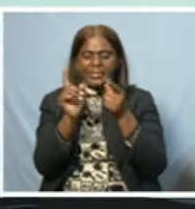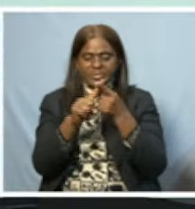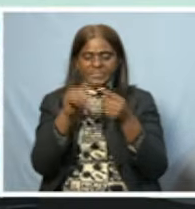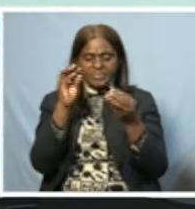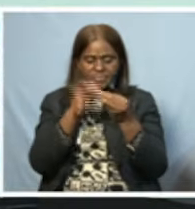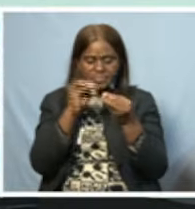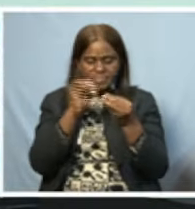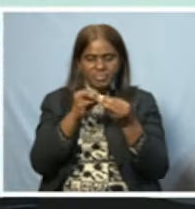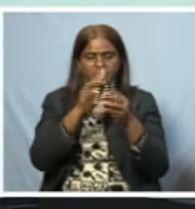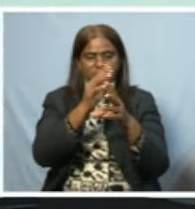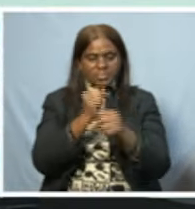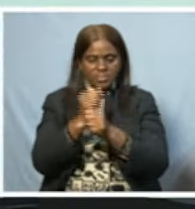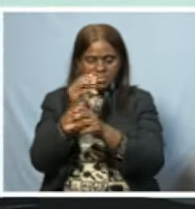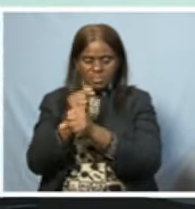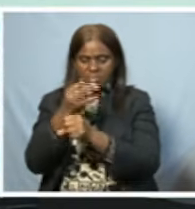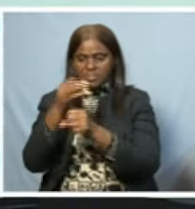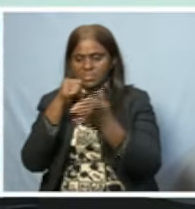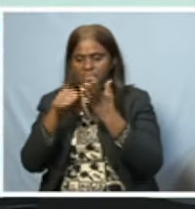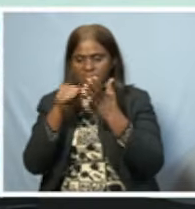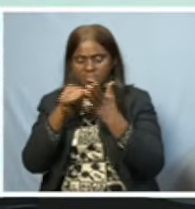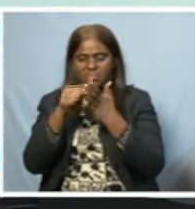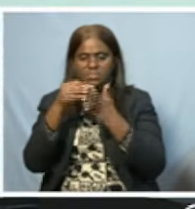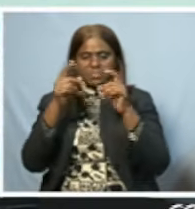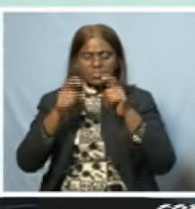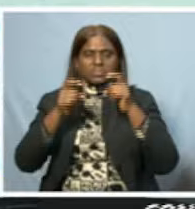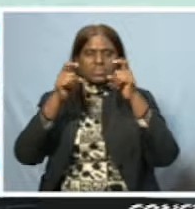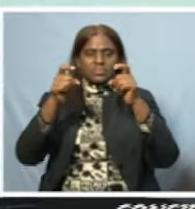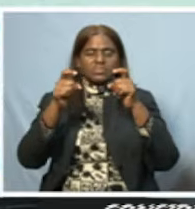more receipt of letters of promotion from